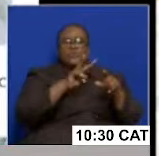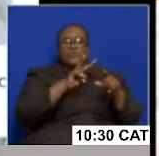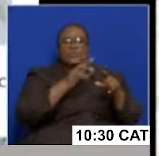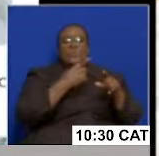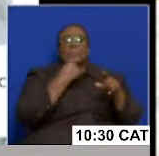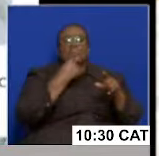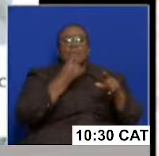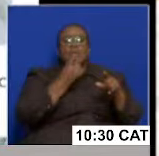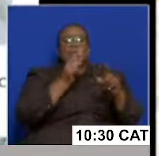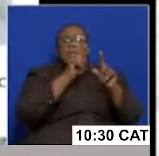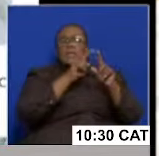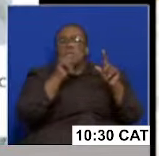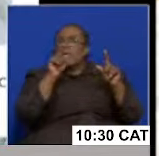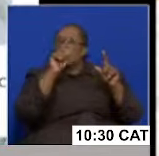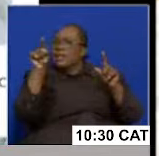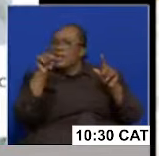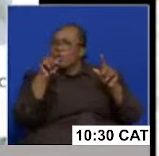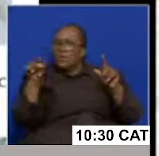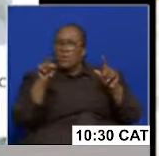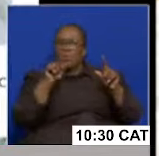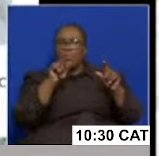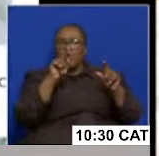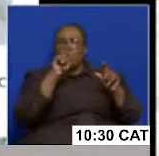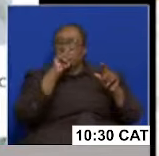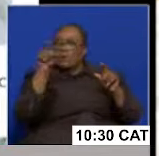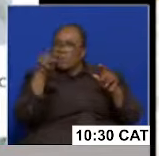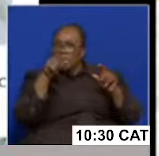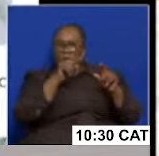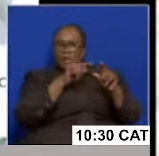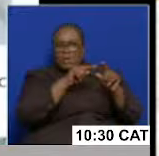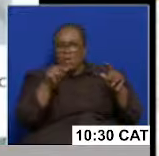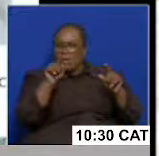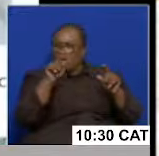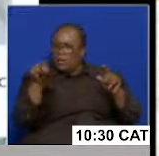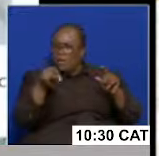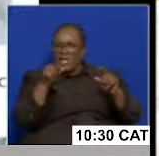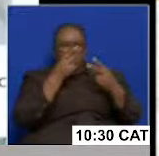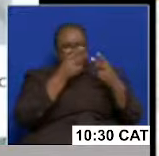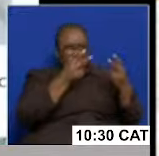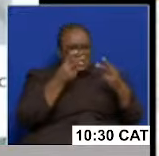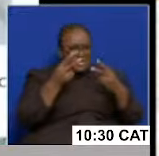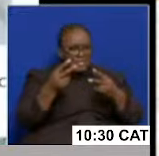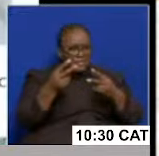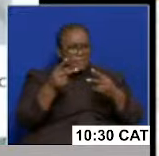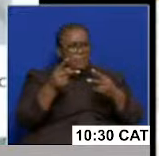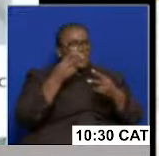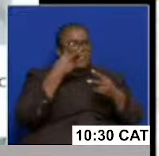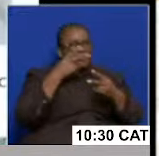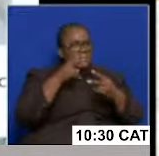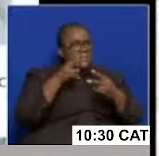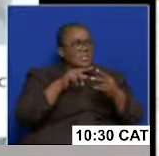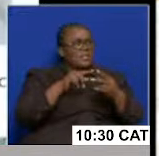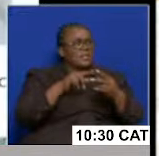arrows? Yes. Yes, I can see them. Do you see what they're pointing towards?